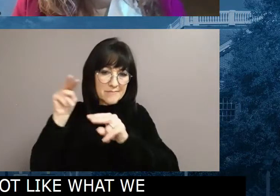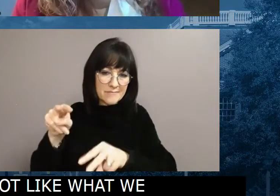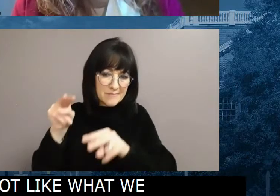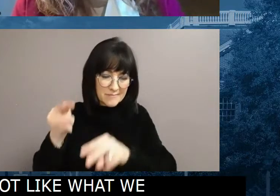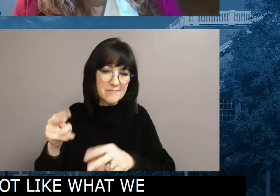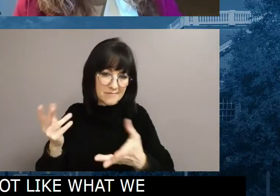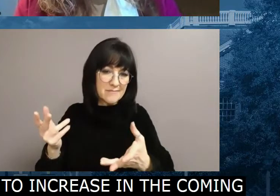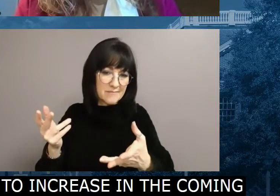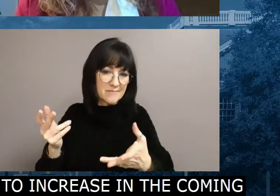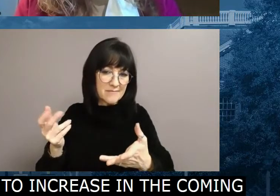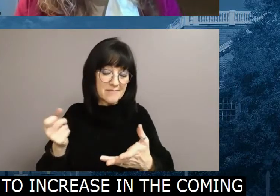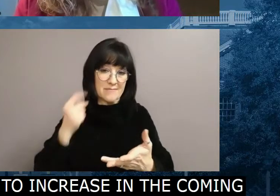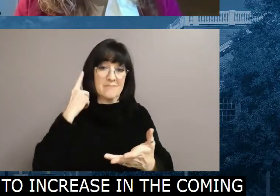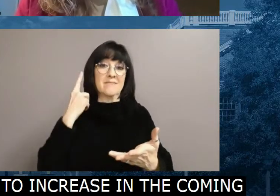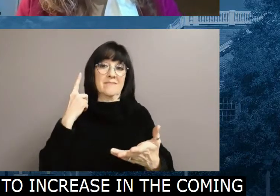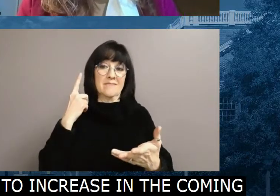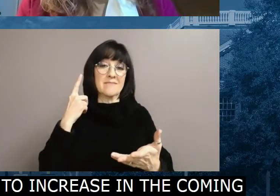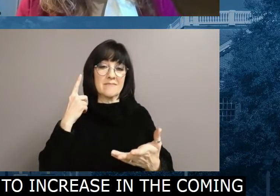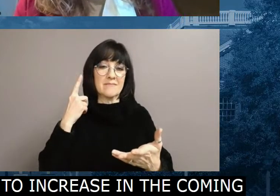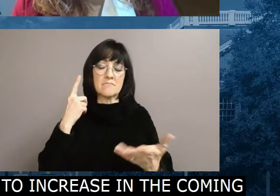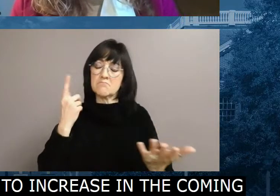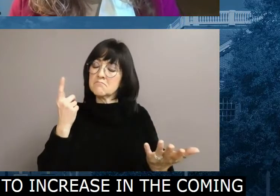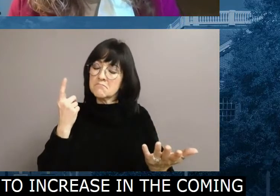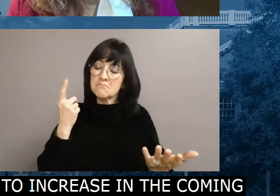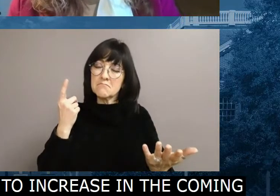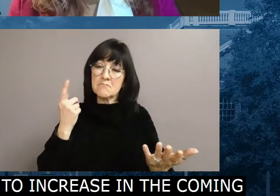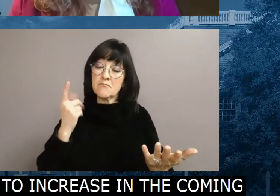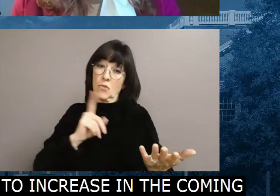is, you prevent and you manage,